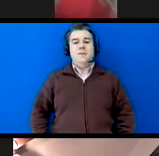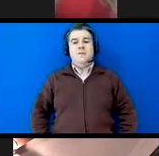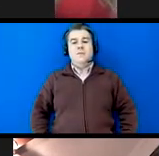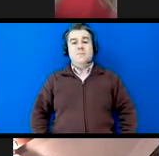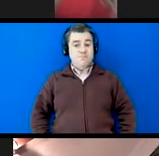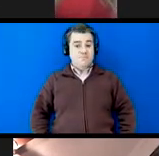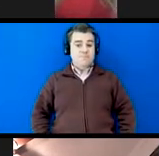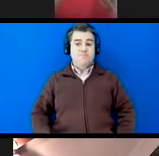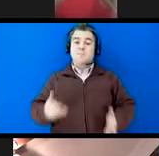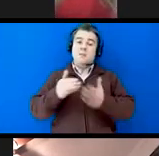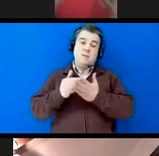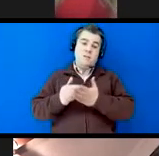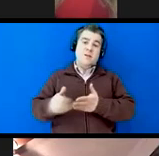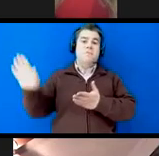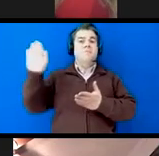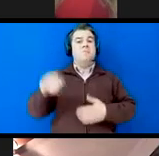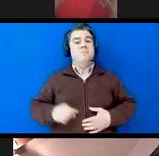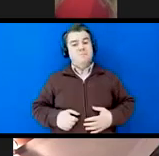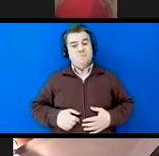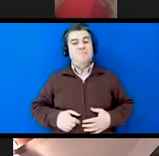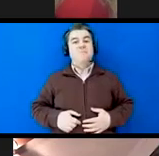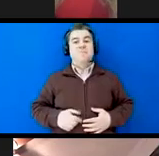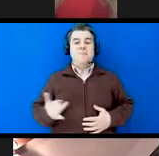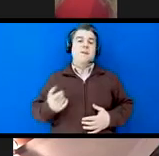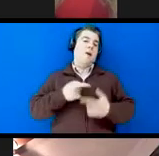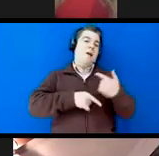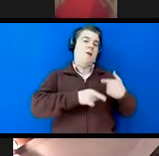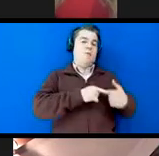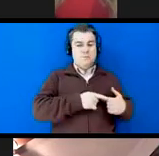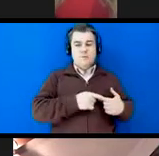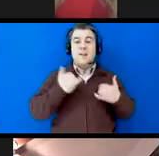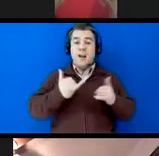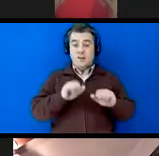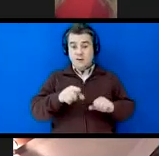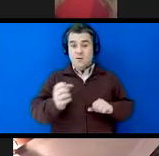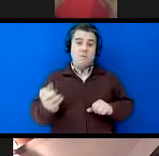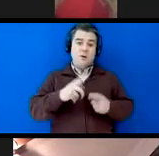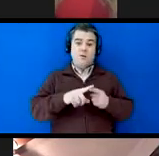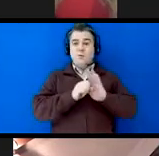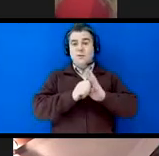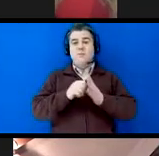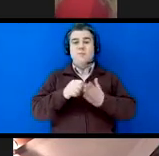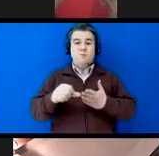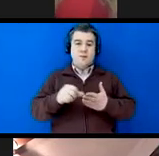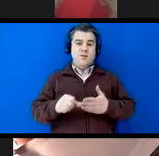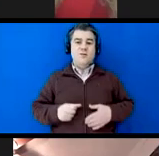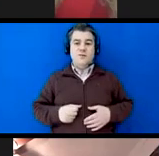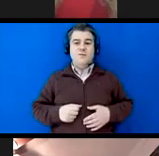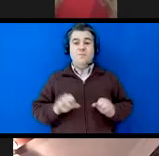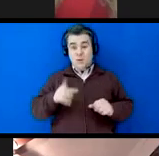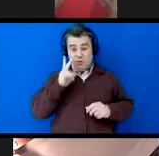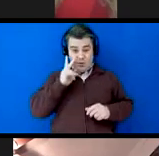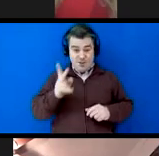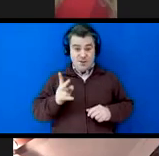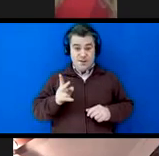Sample submitted. You hit OK. It takes you out. So now you can go back to the sample page. And you can see now that